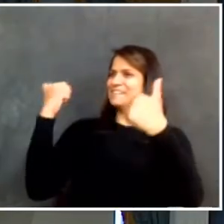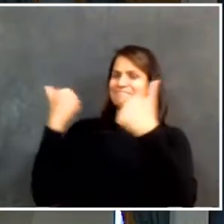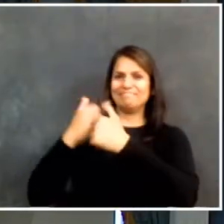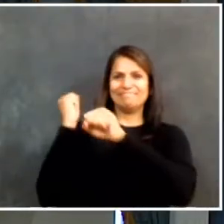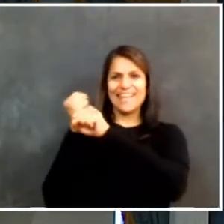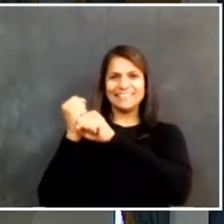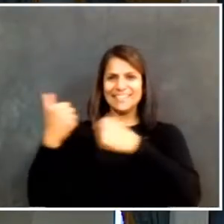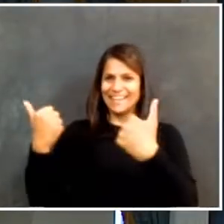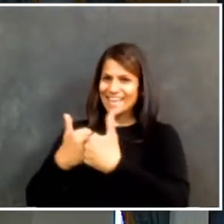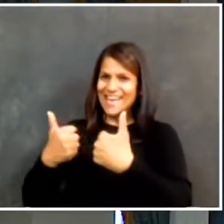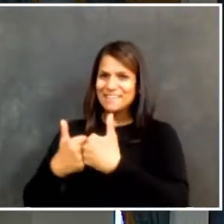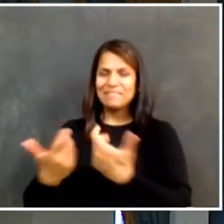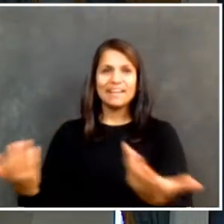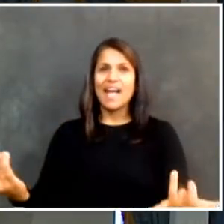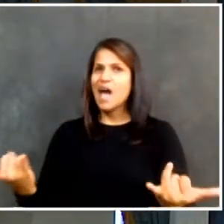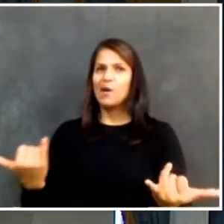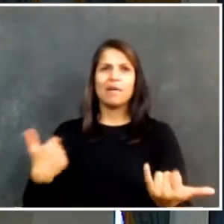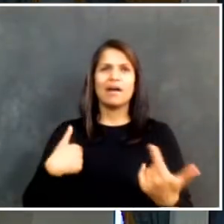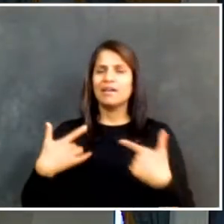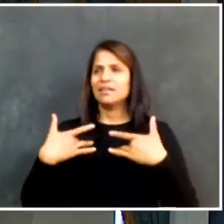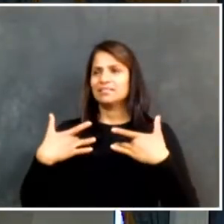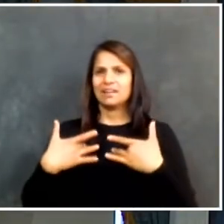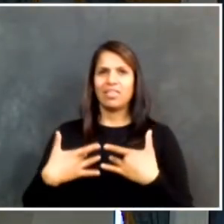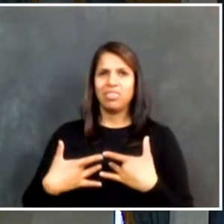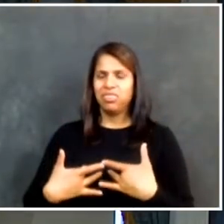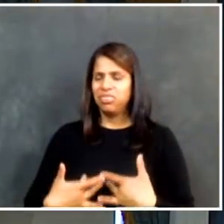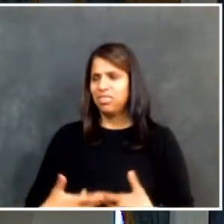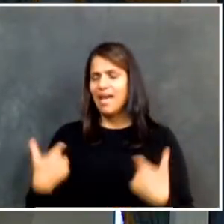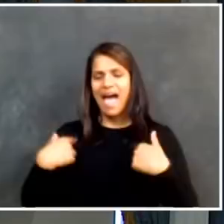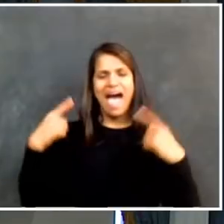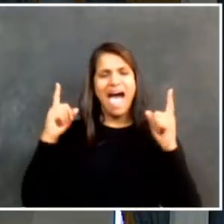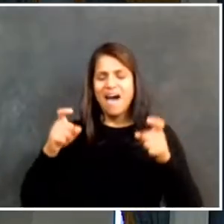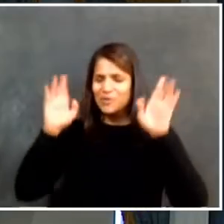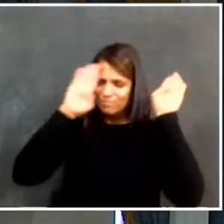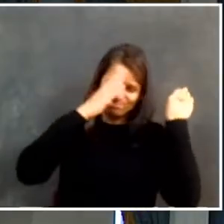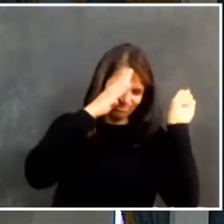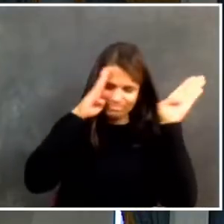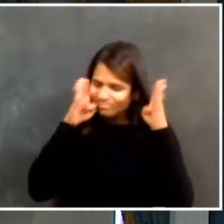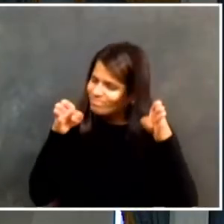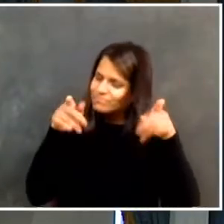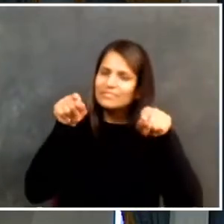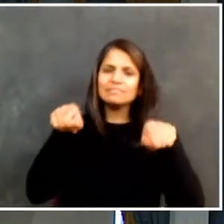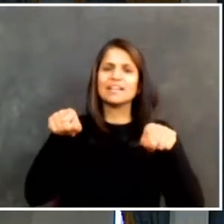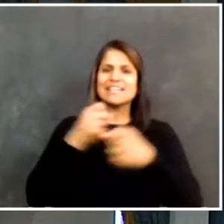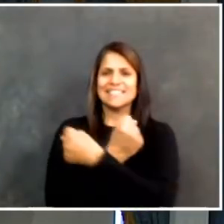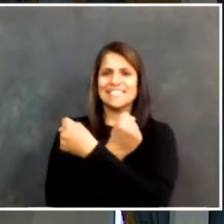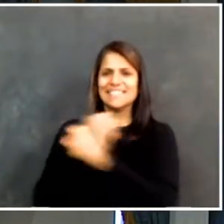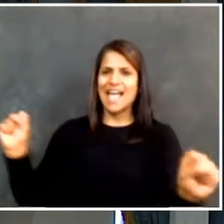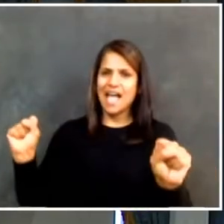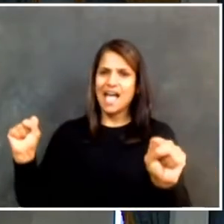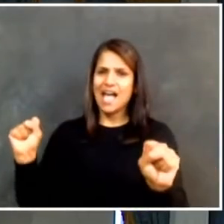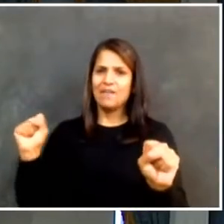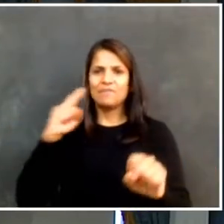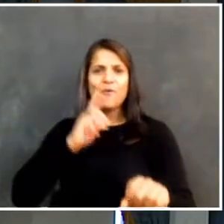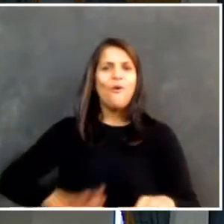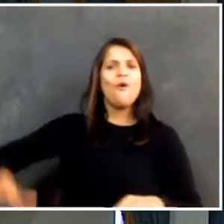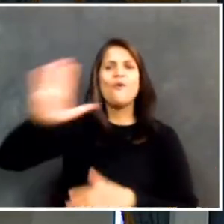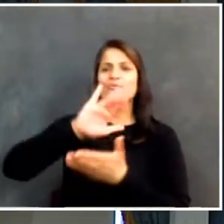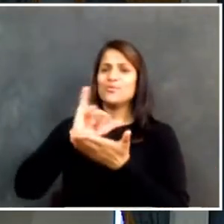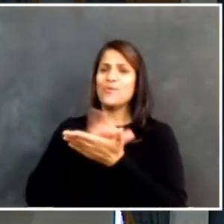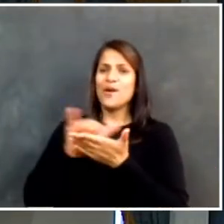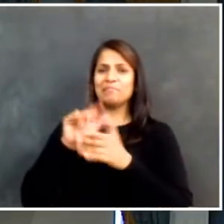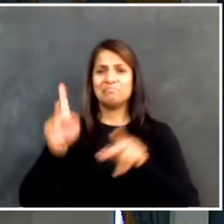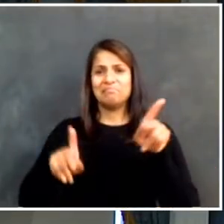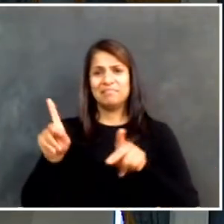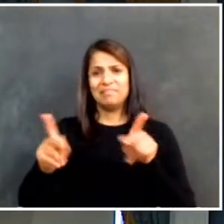game until everybody's safe. That's the way I think about it. But go ahead. What's your question? Well, I also want to just tell you that as much as